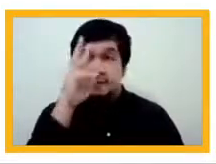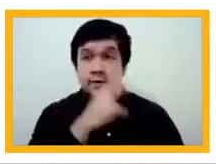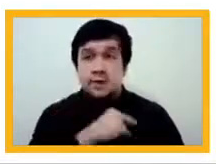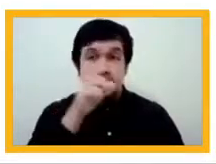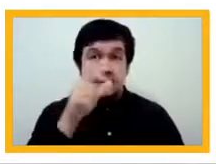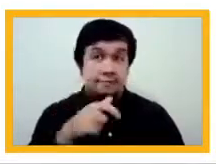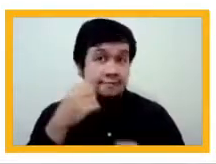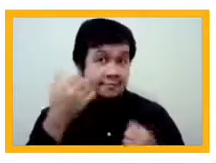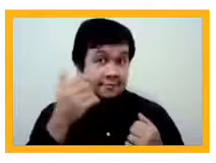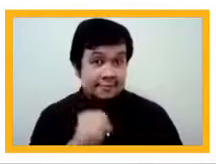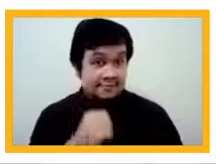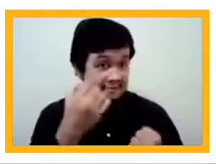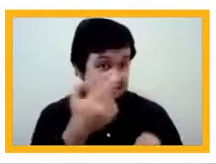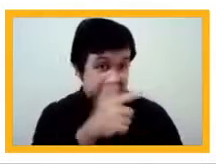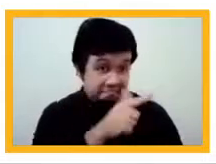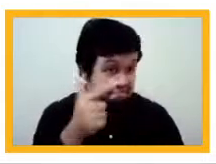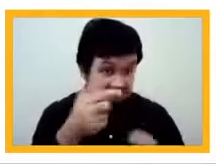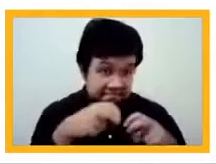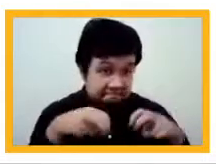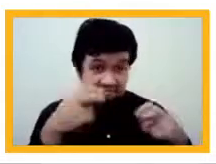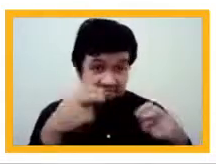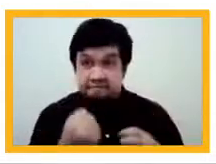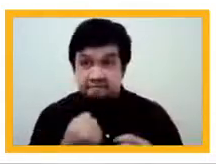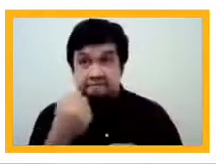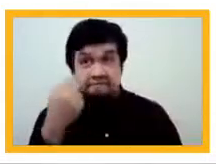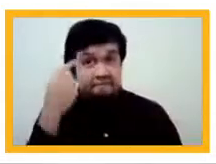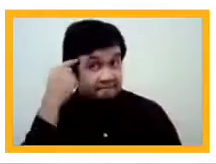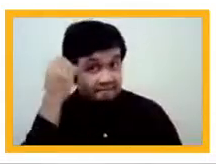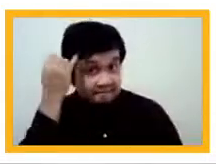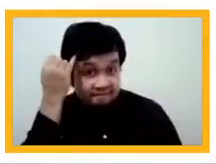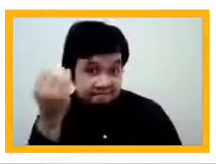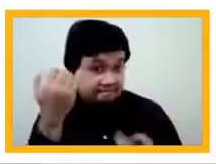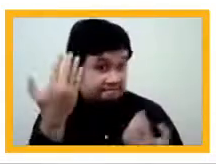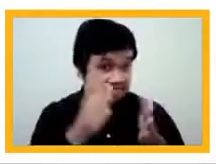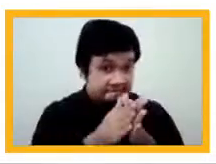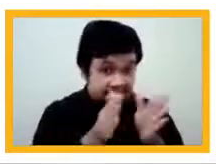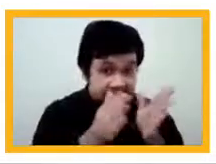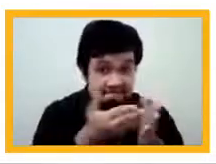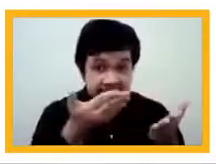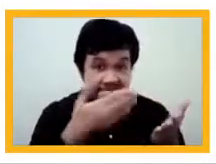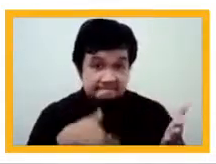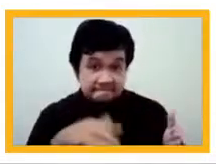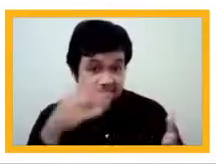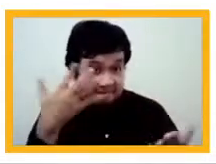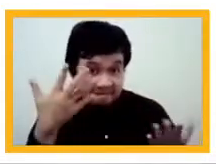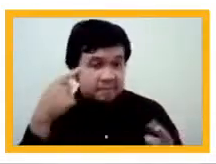your last thoughts, your ask, what's your big dream and mission, vision for the next